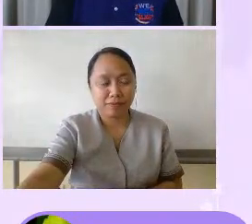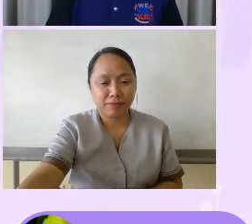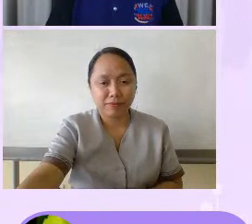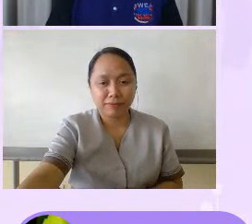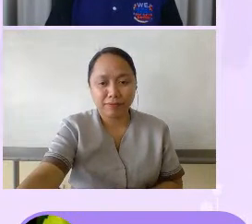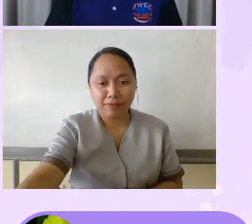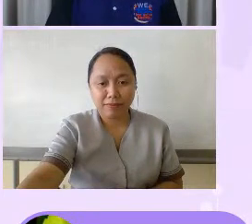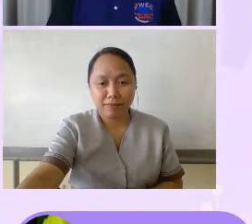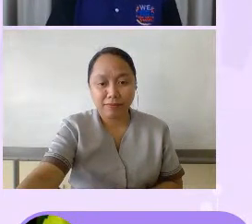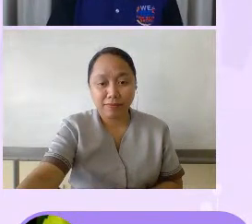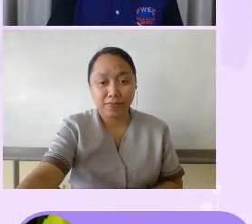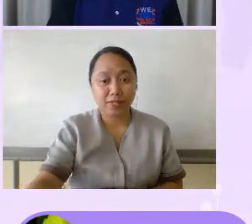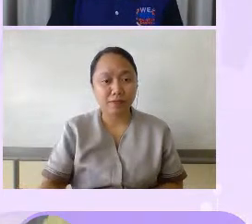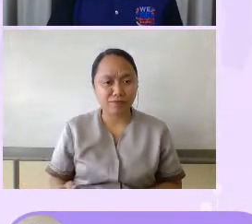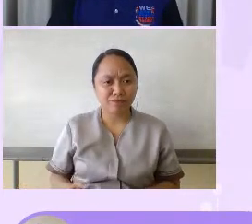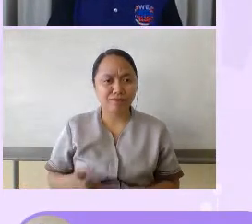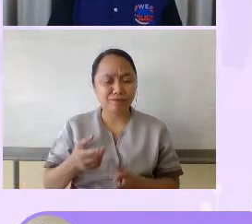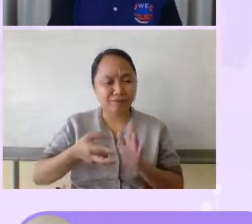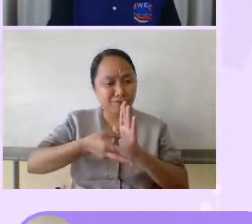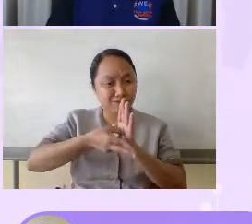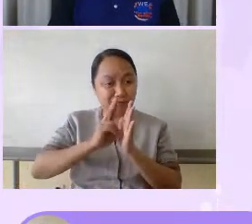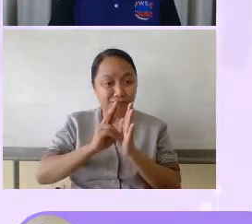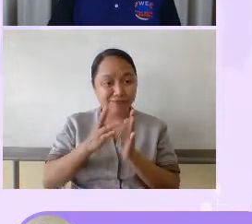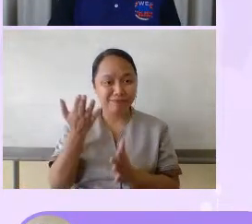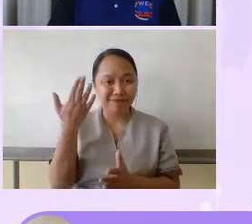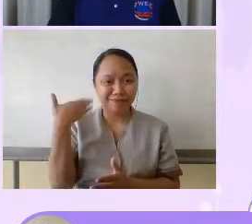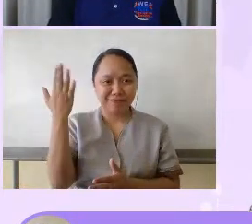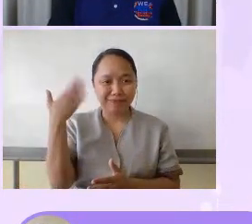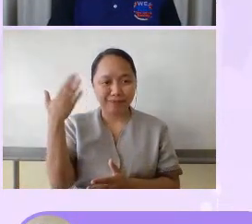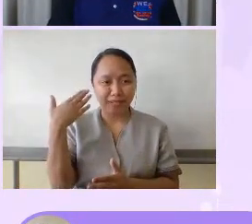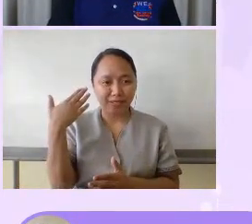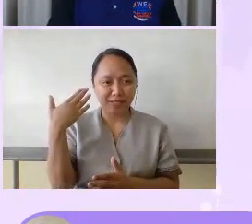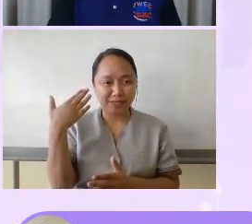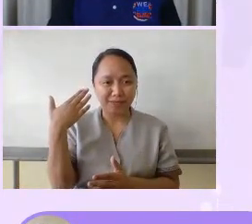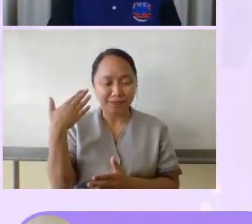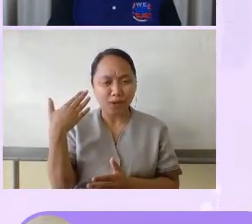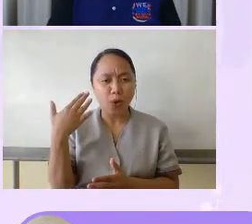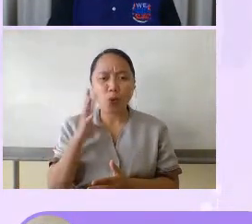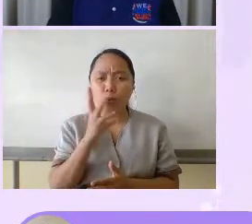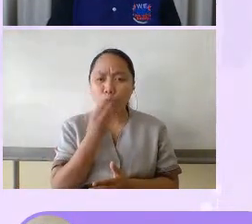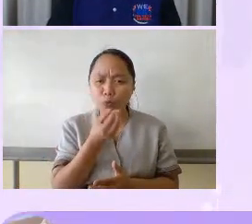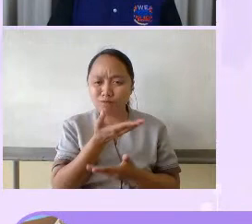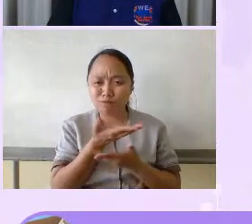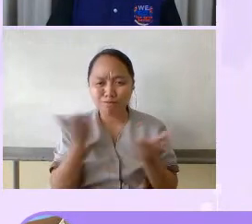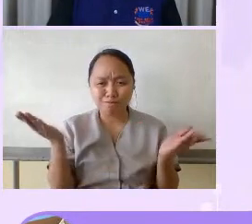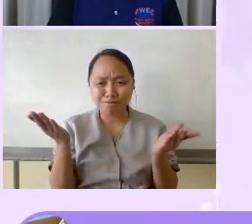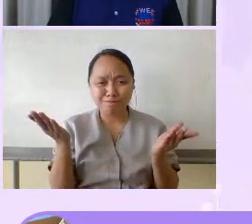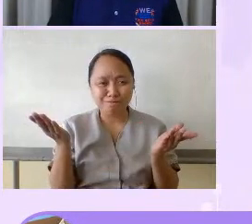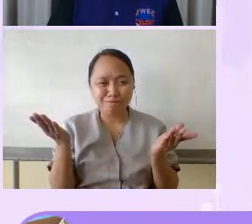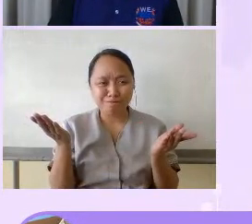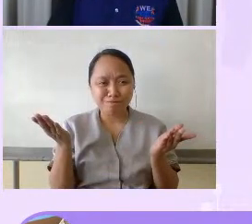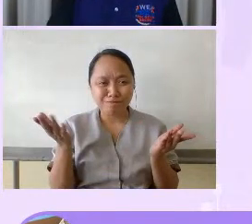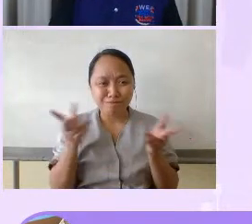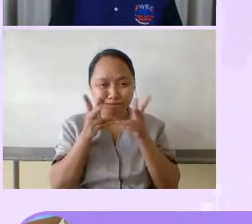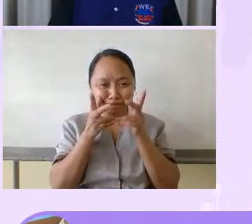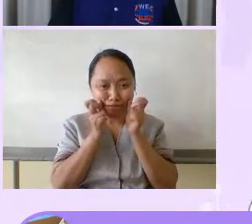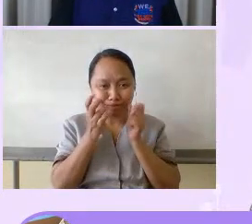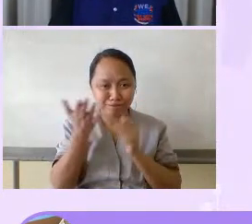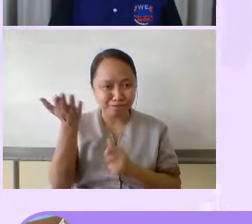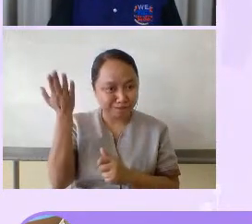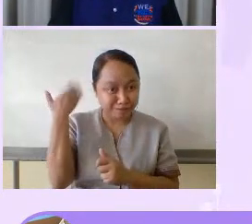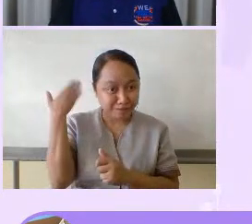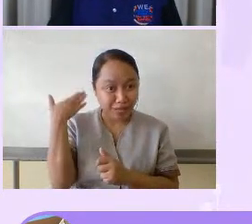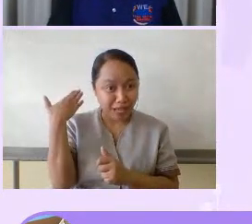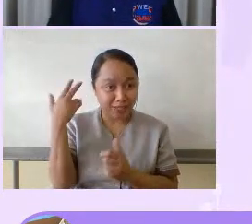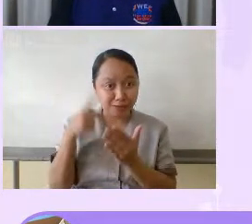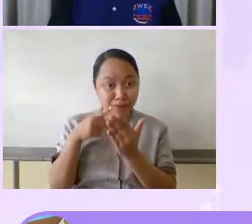nating sessions. Sino po sa inyo ang present noong March 15 sa ating forum na chat, GE, Talk About